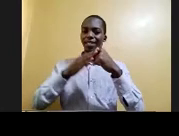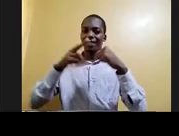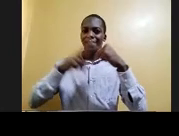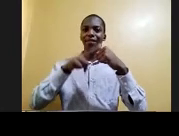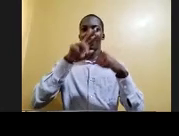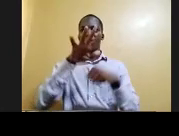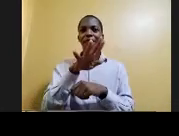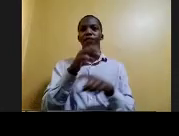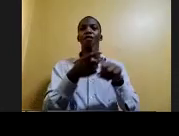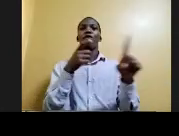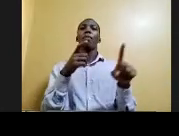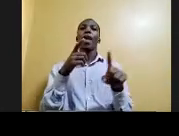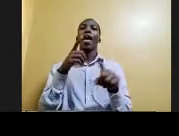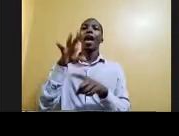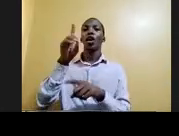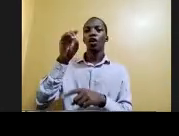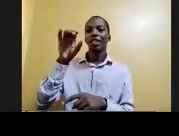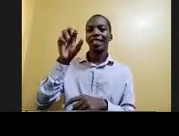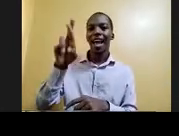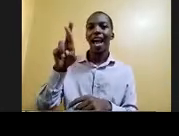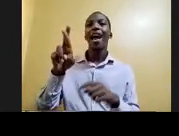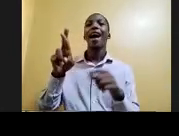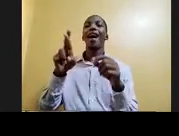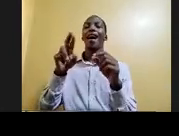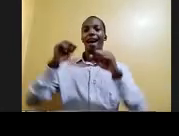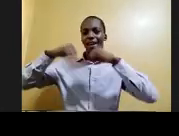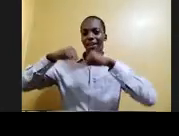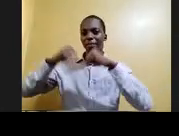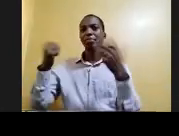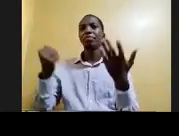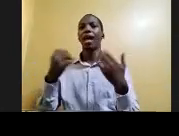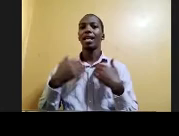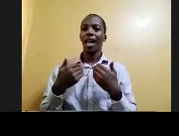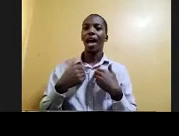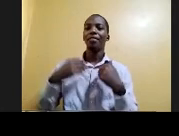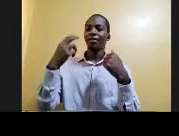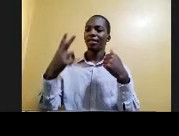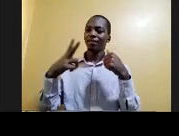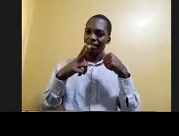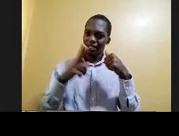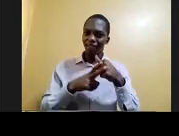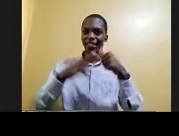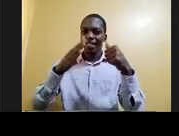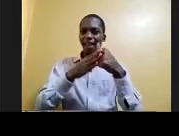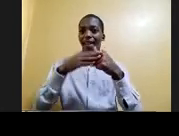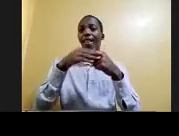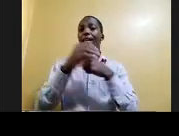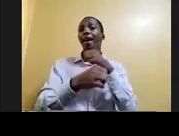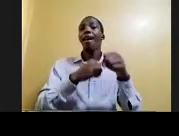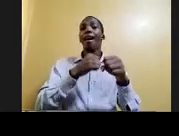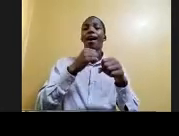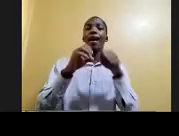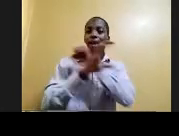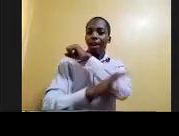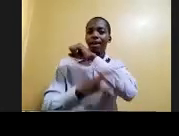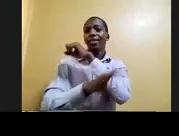Agreement. We're composed by 79 countries, from Africa, the Caribbean, and the Pacific. And our goal is to promote the